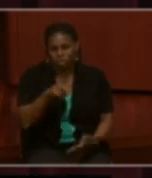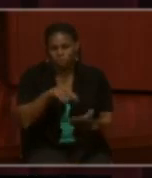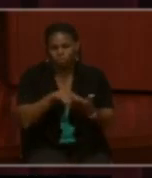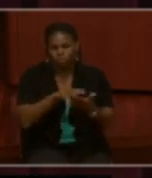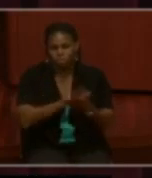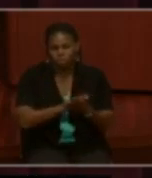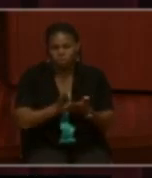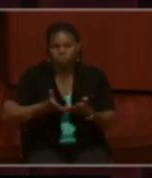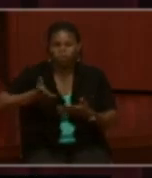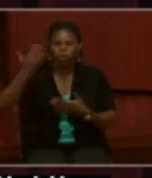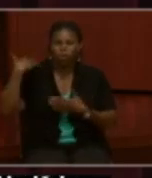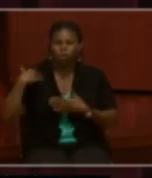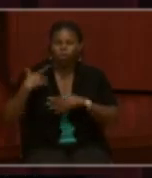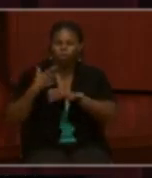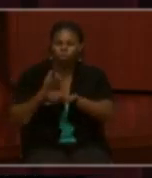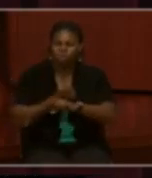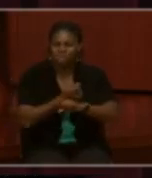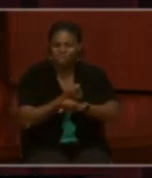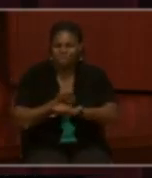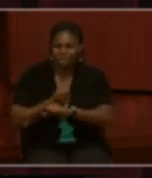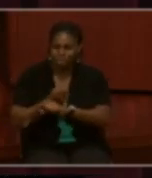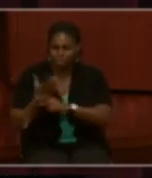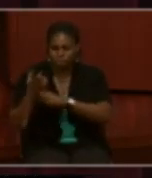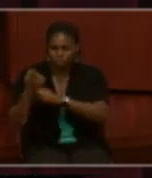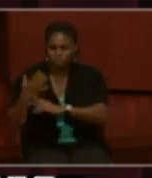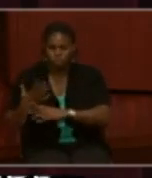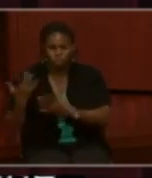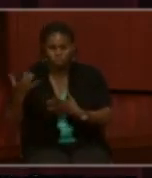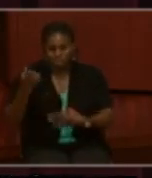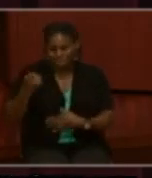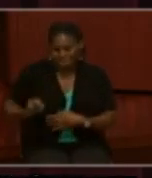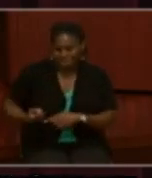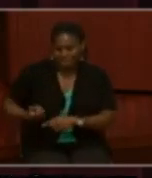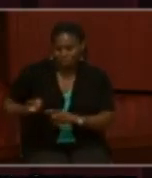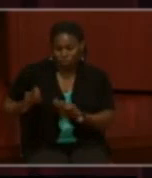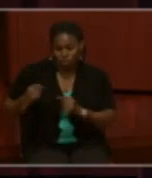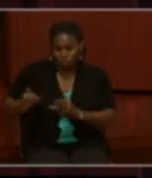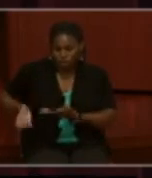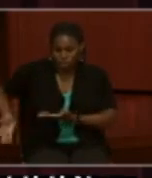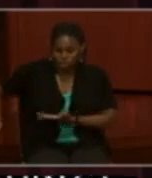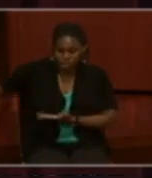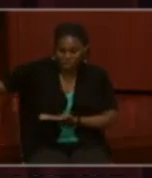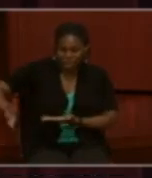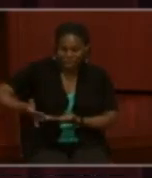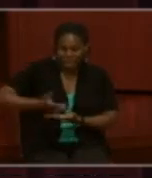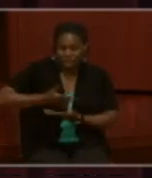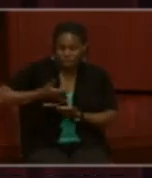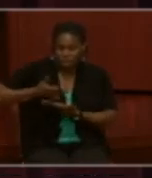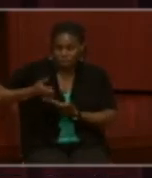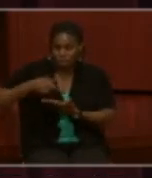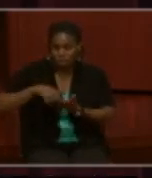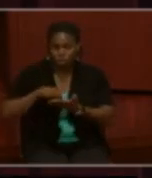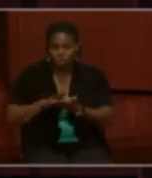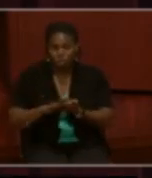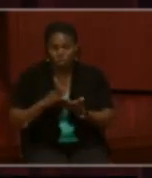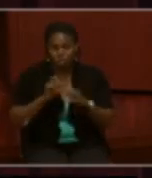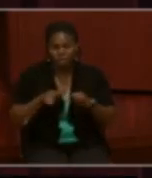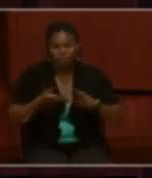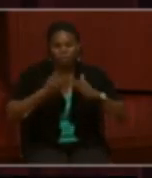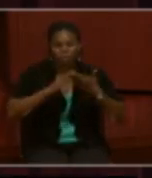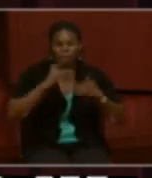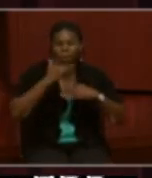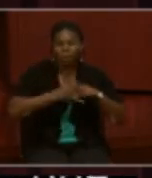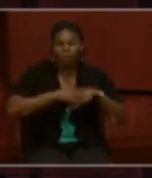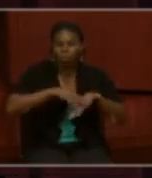former slaveholders. You know, so throughout the South, they're gathering these records and making these records available on microfilm.